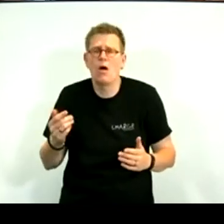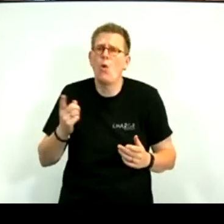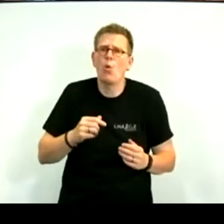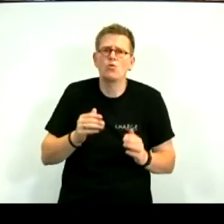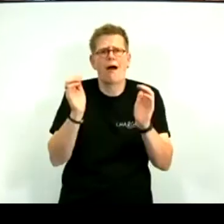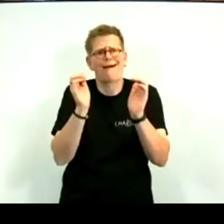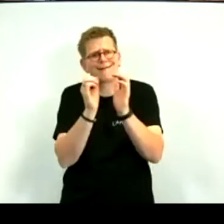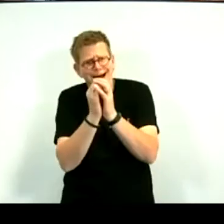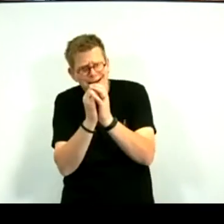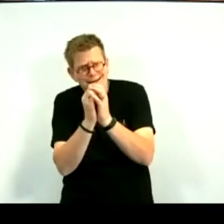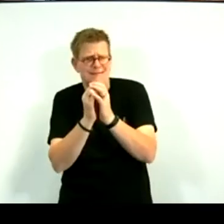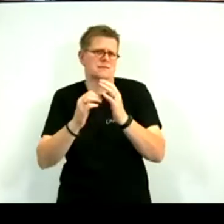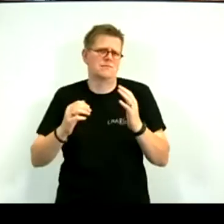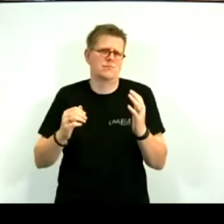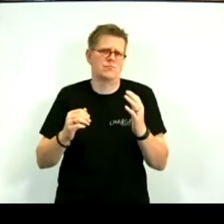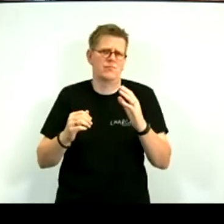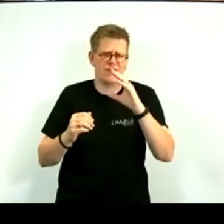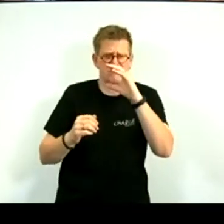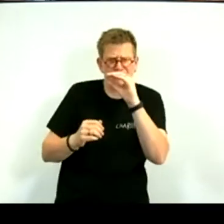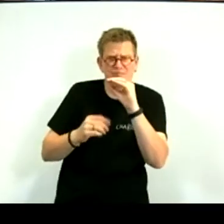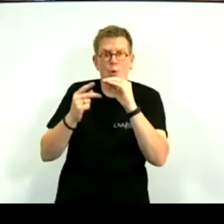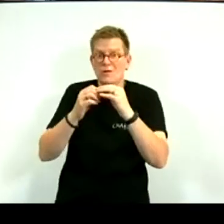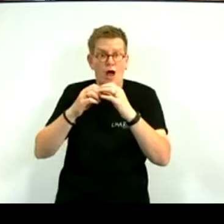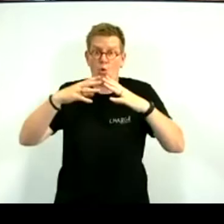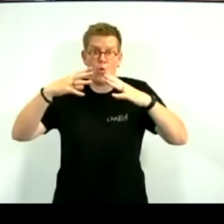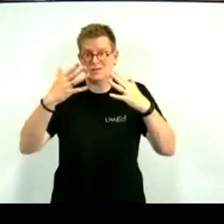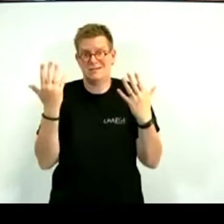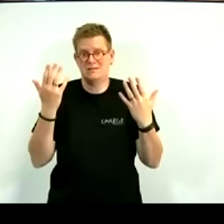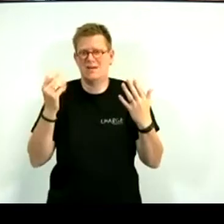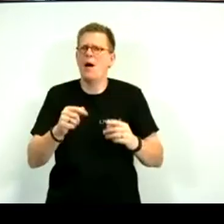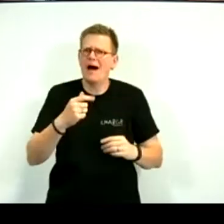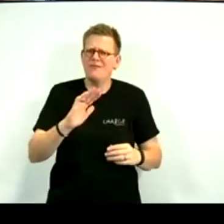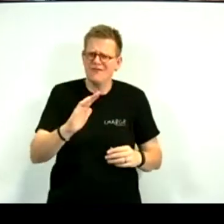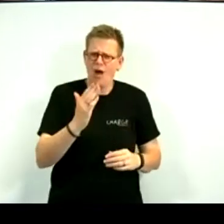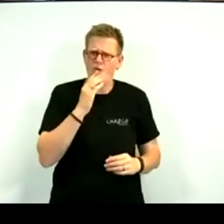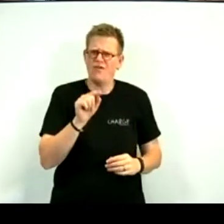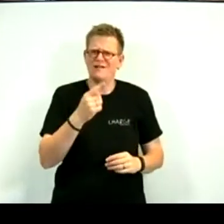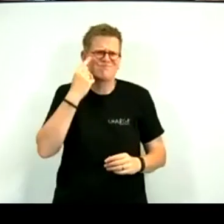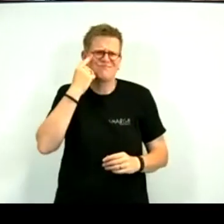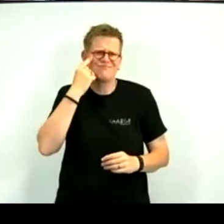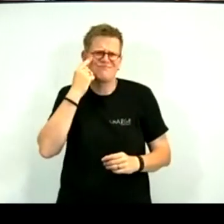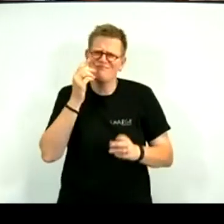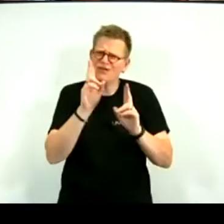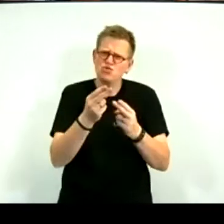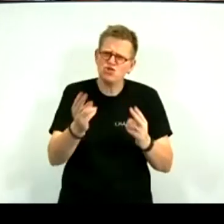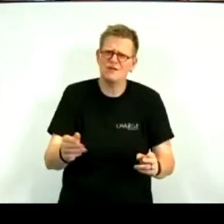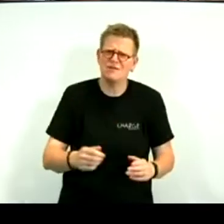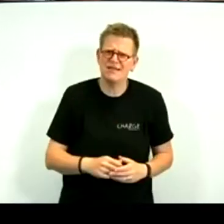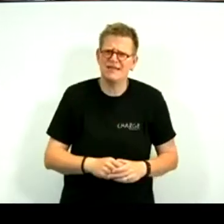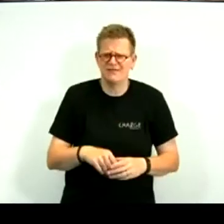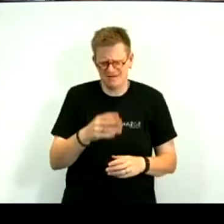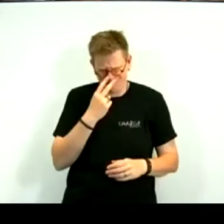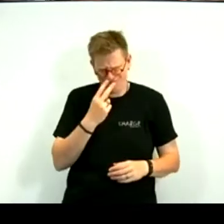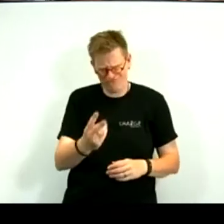large, but something about it would look strange. And we know in CHARGE syndrome, if the child has